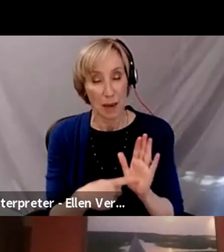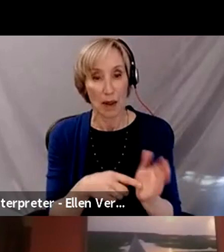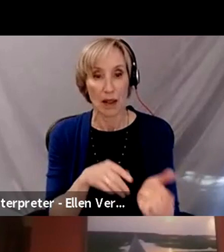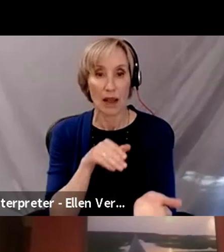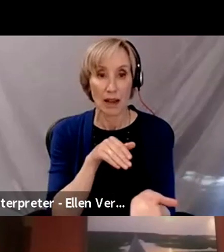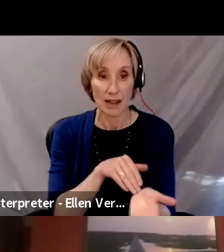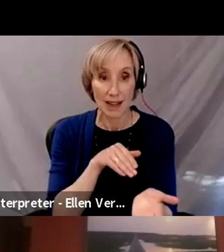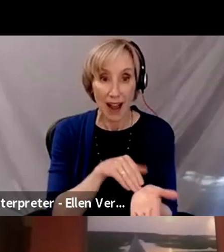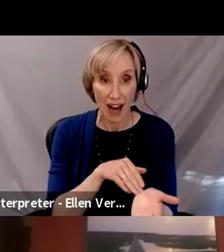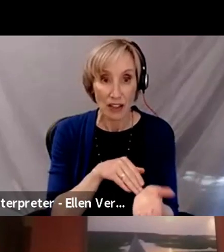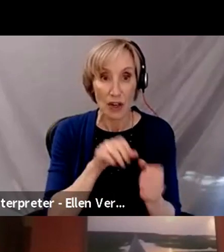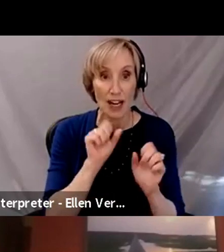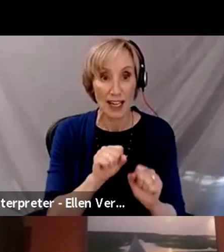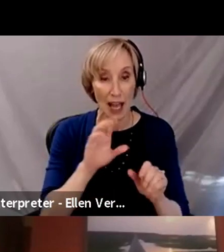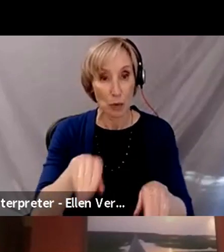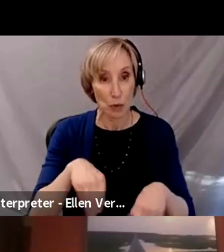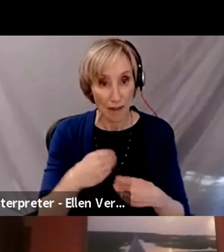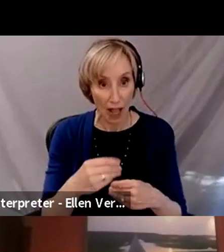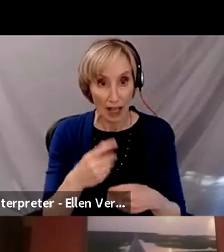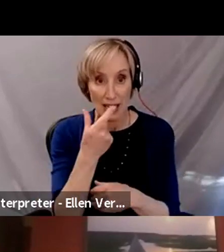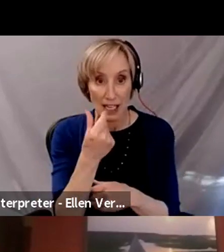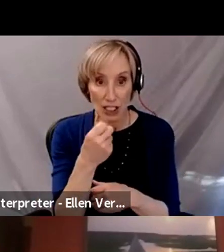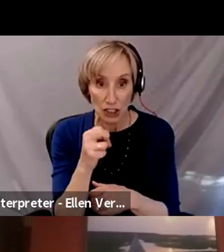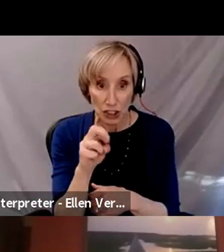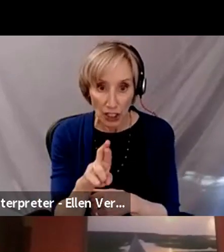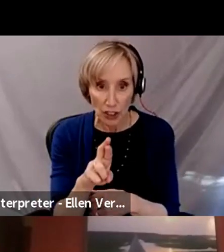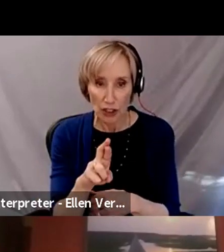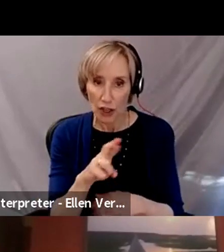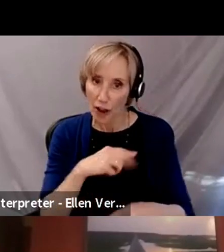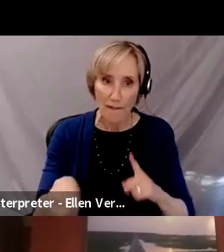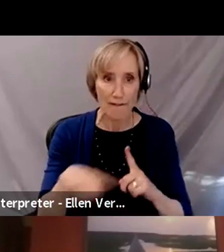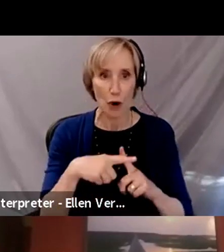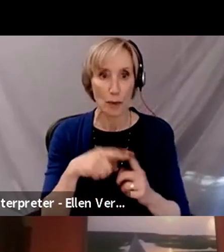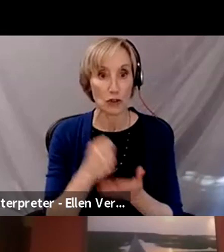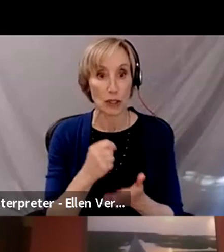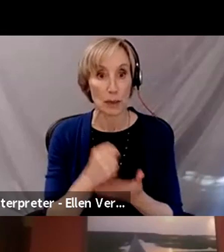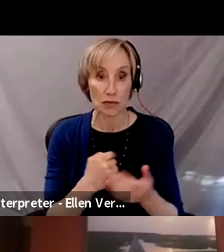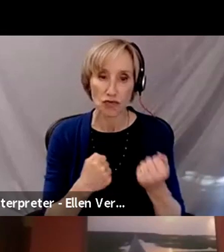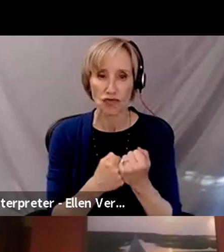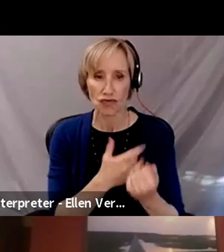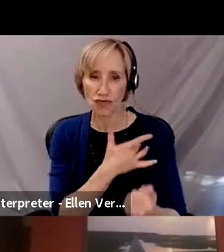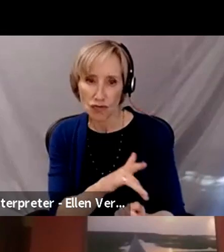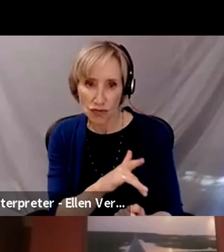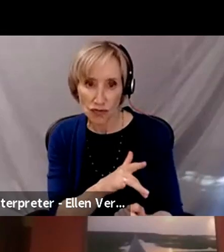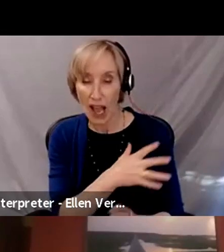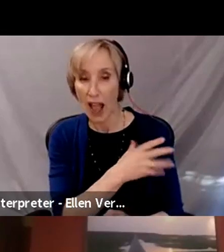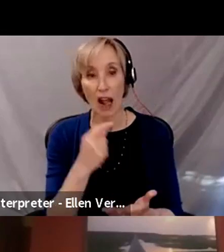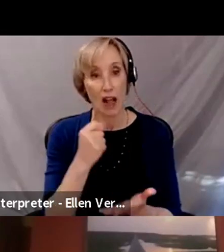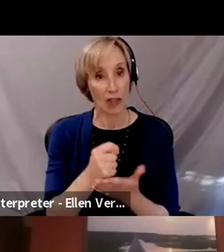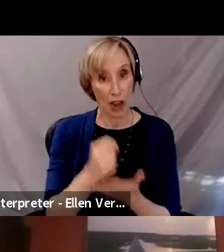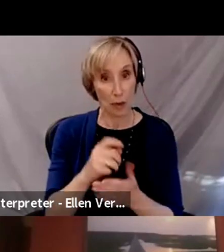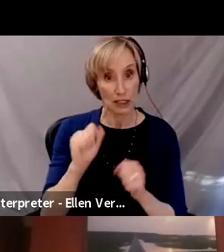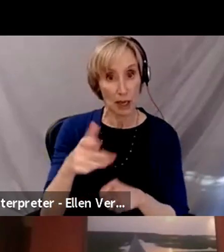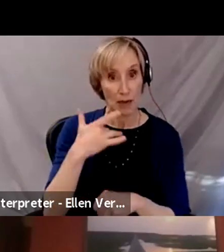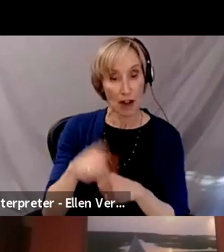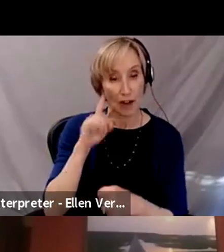us gender affirming treatment, and a therapist might be able to help us when it